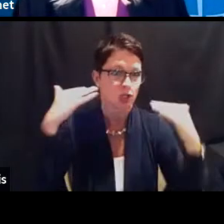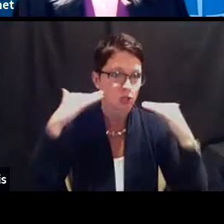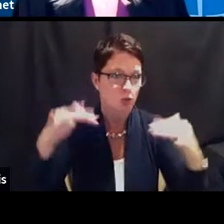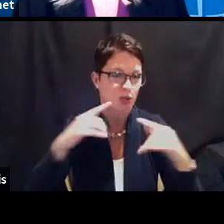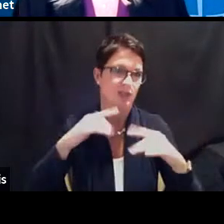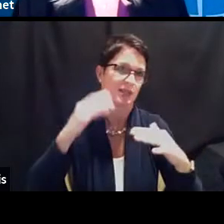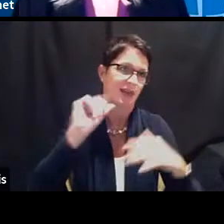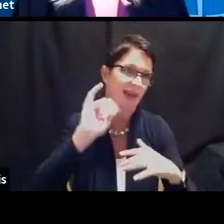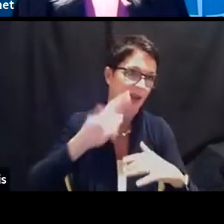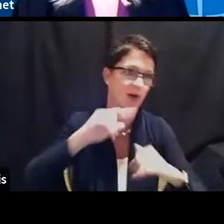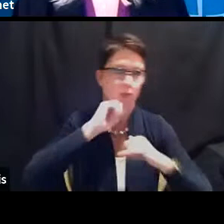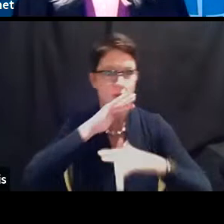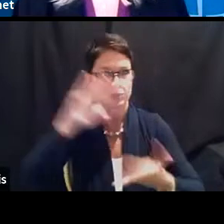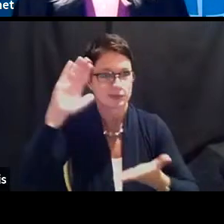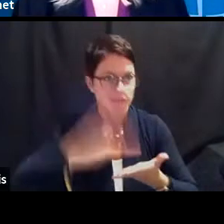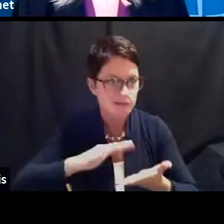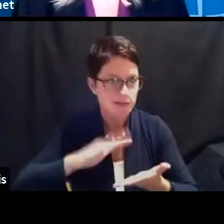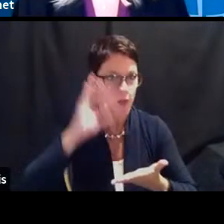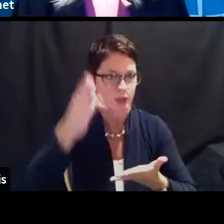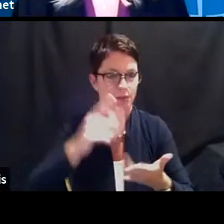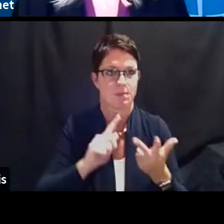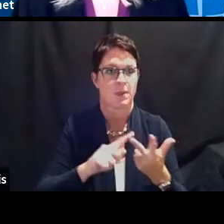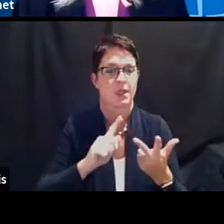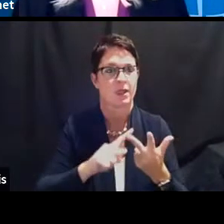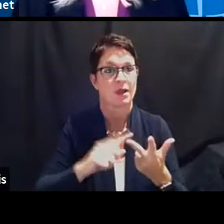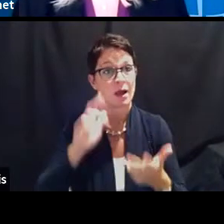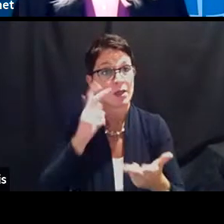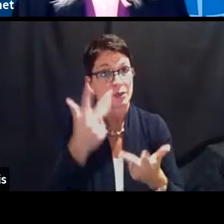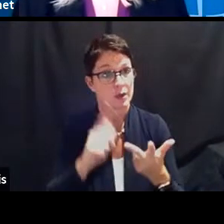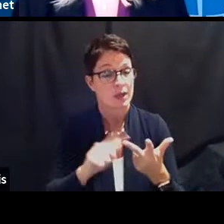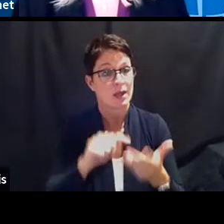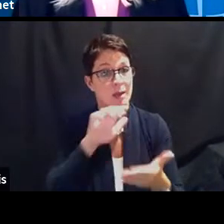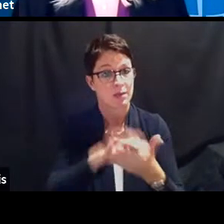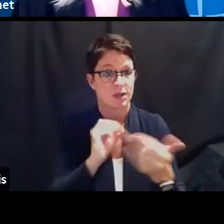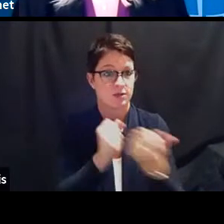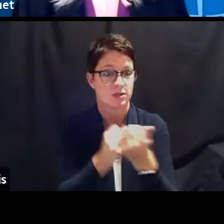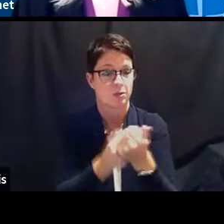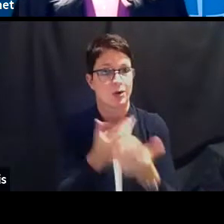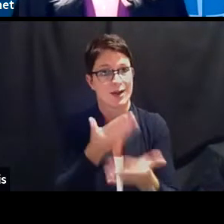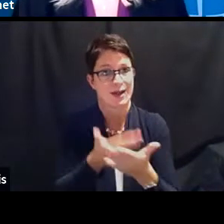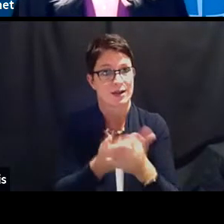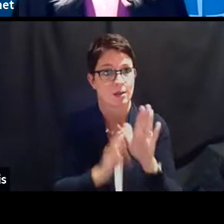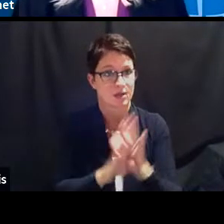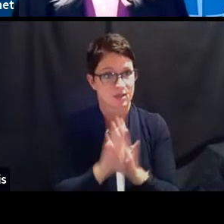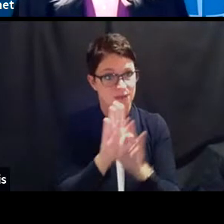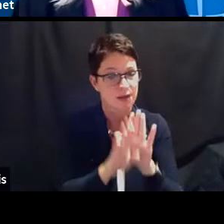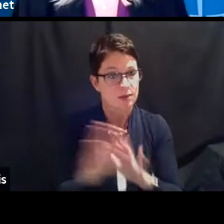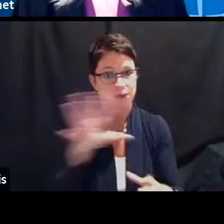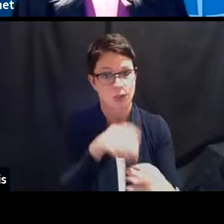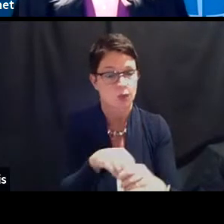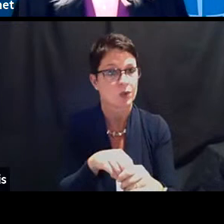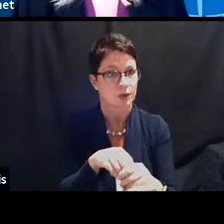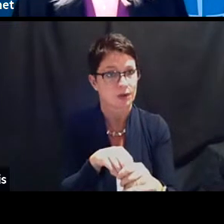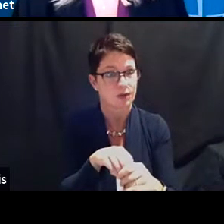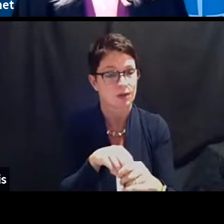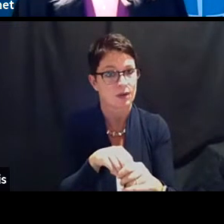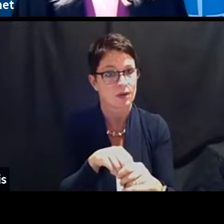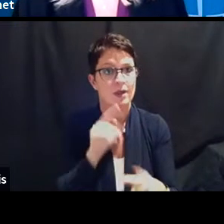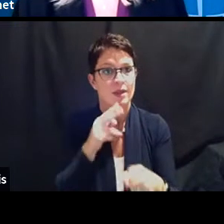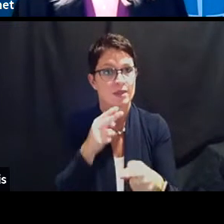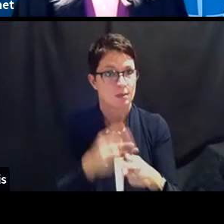otherwise. Three, I believe this project will support economic development, including the